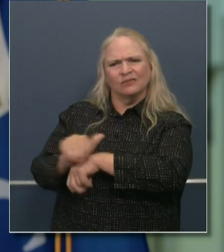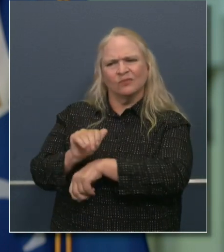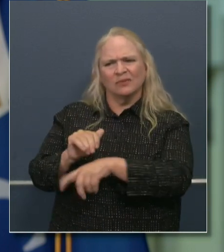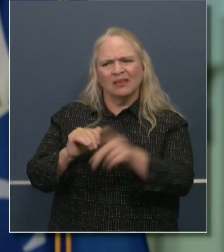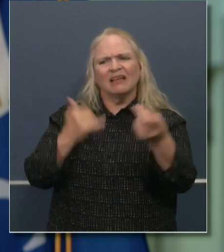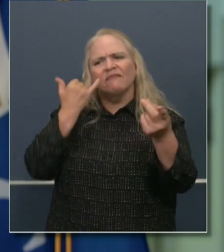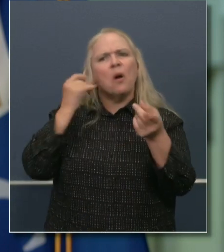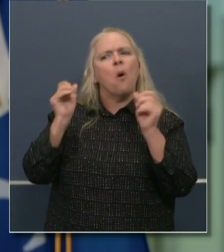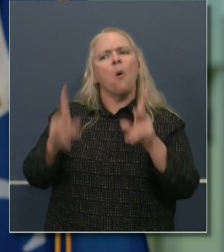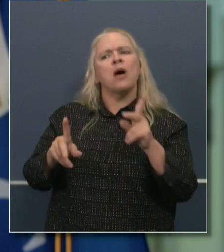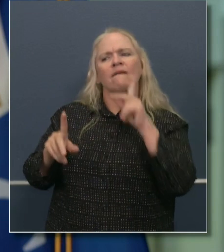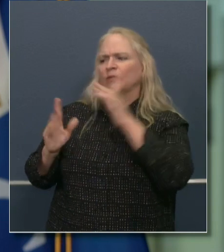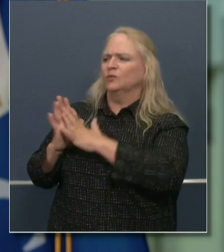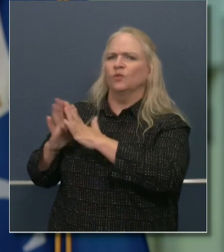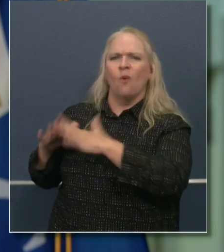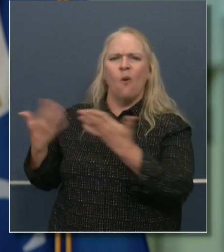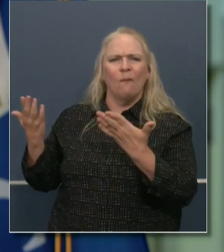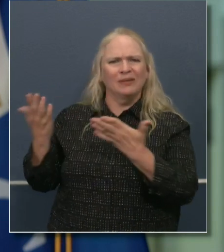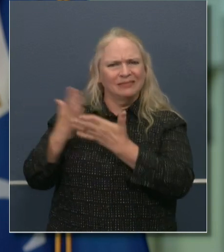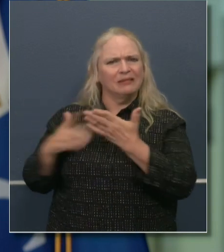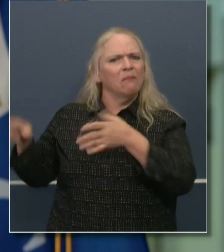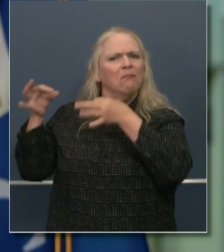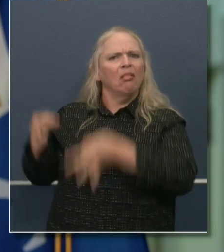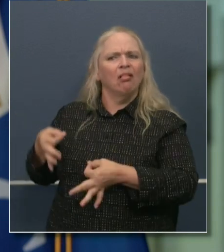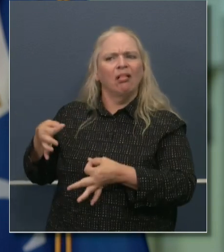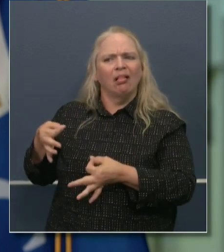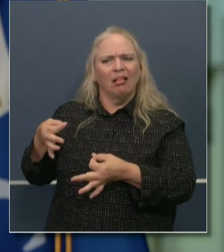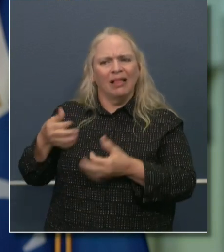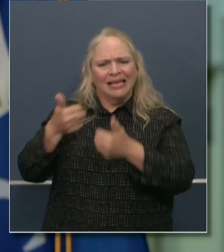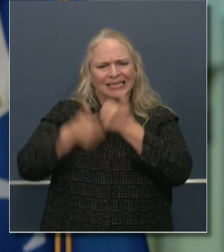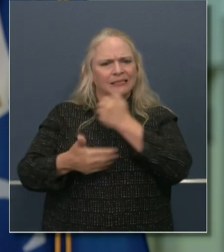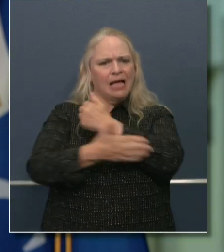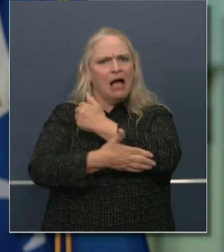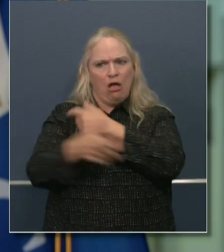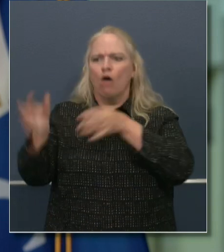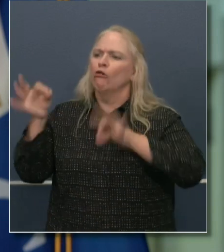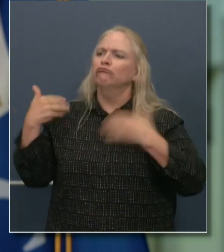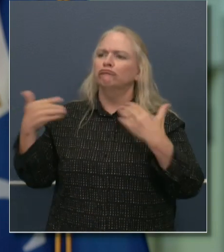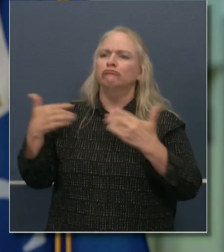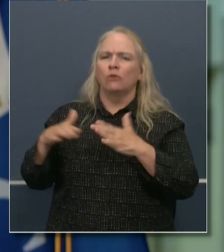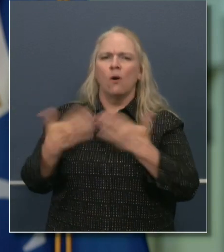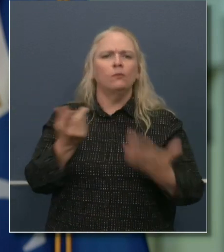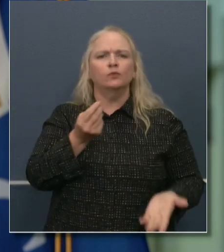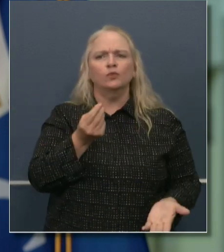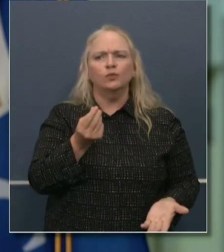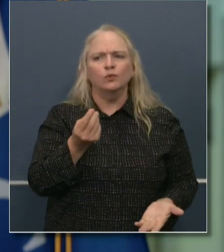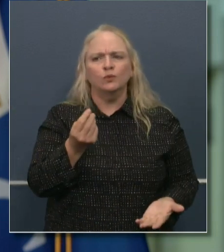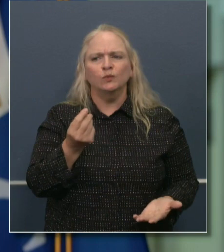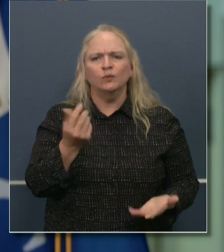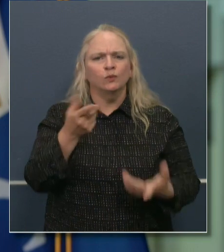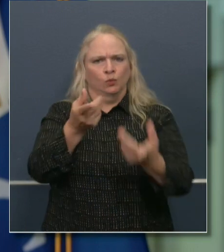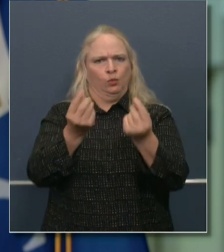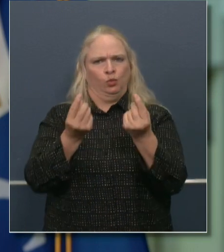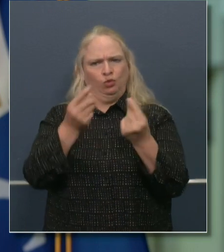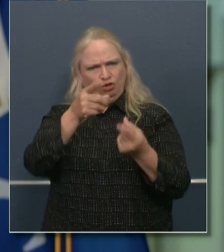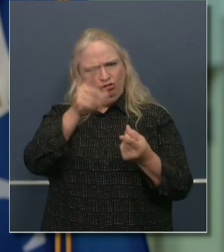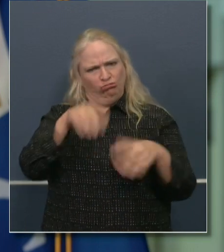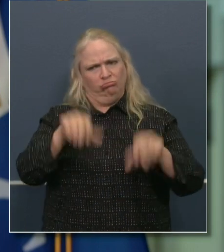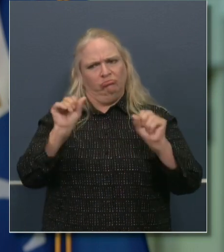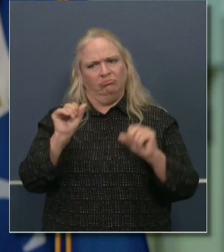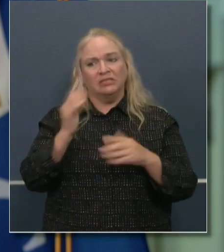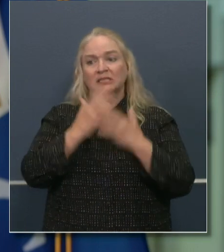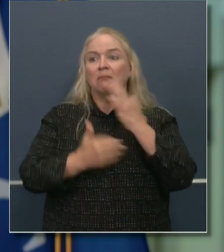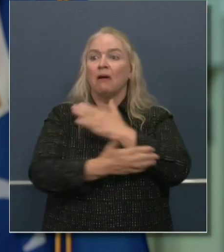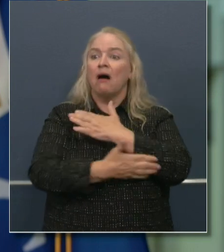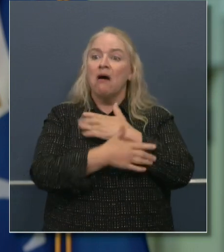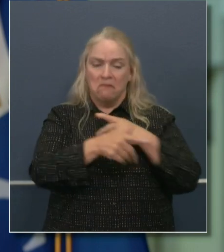if anything, will the state do to step in if districts choose to return to in-classroom learning? Well, we put, and you'll see the budget. I